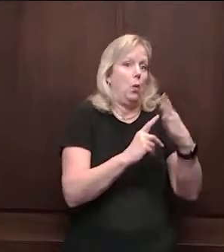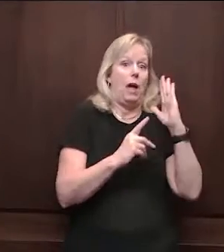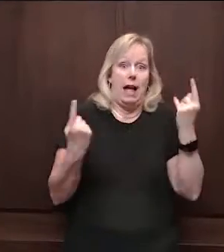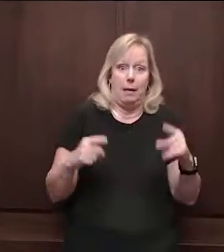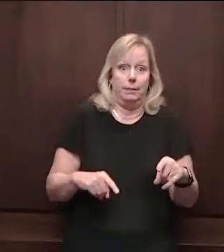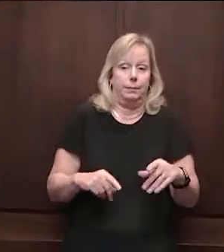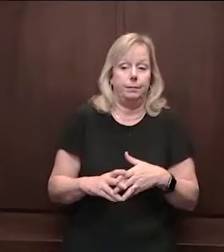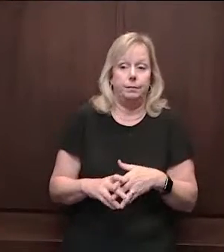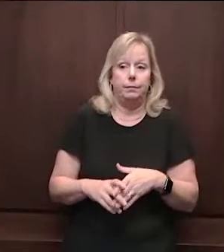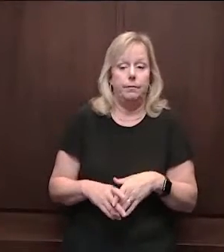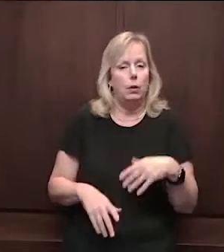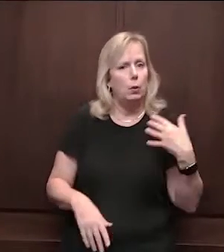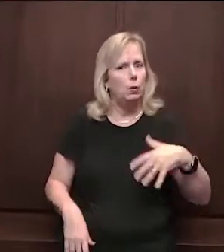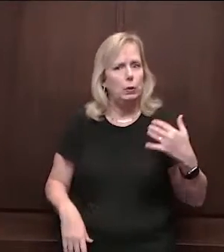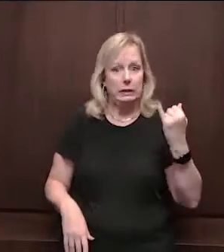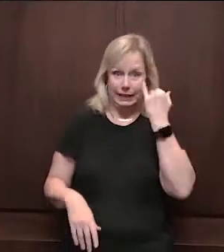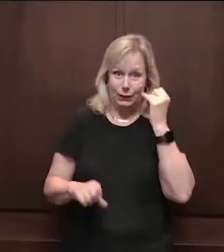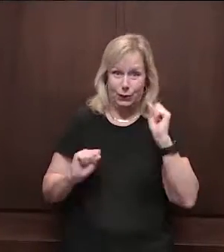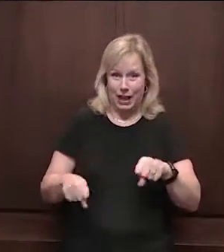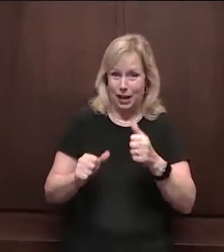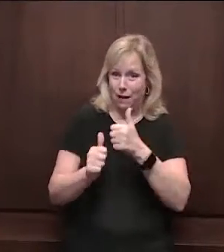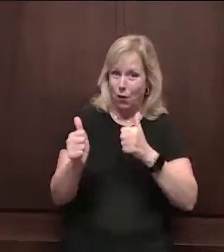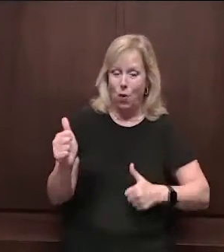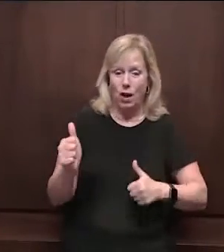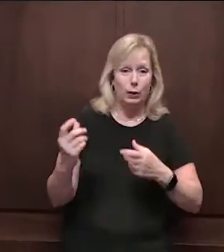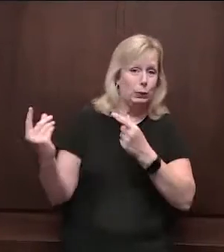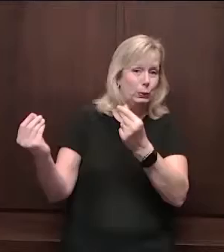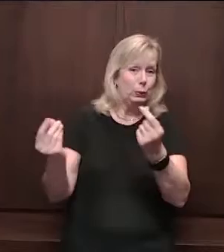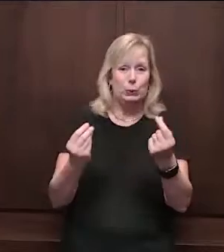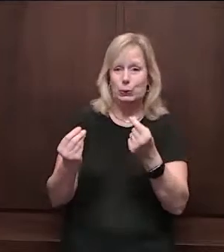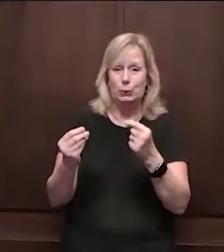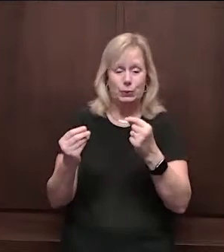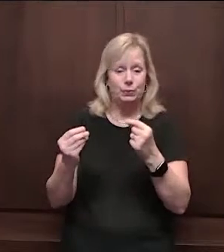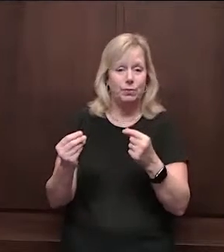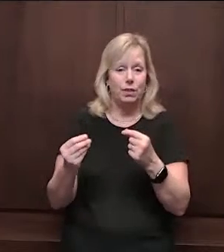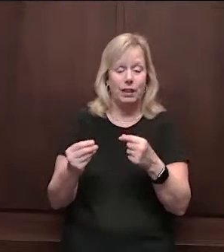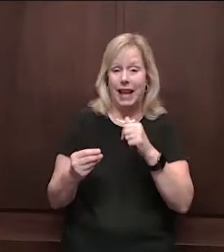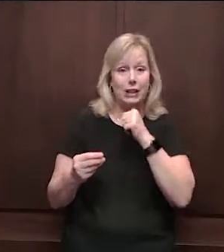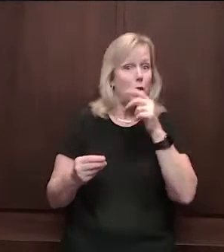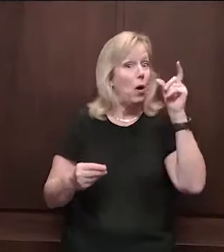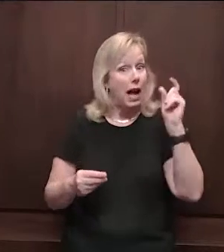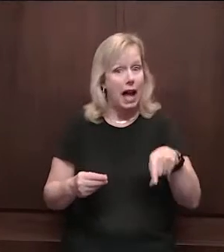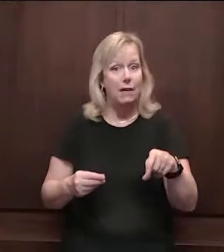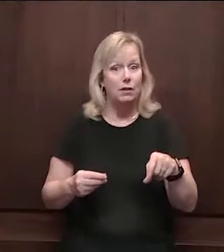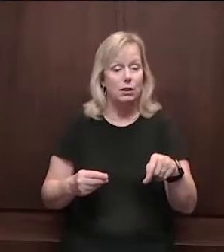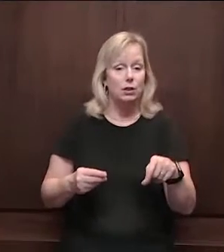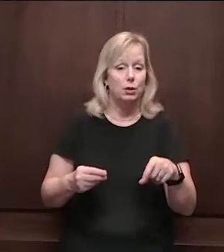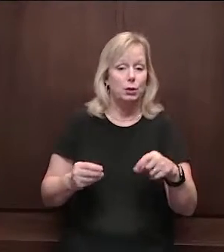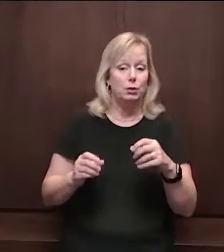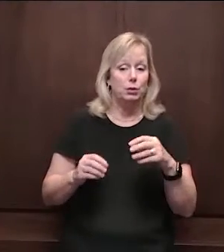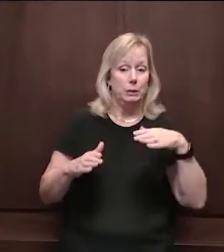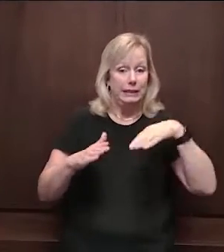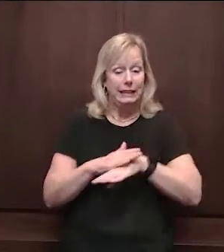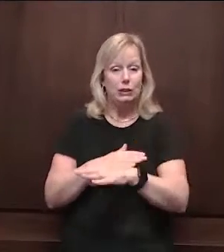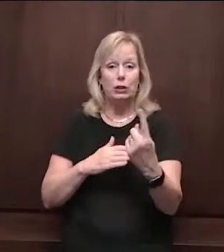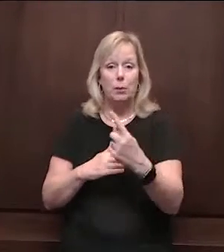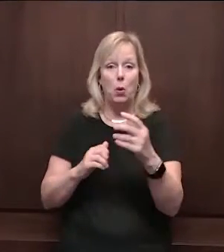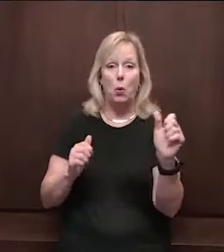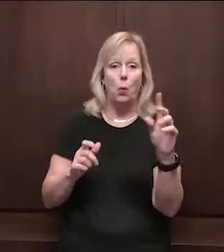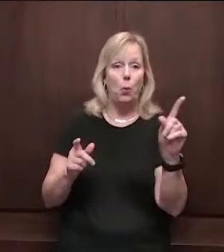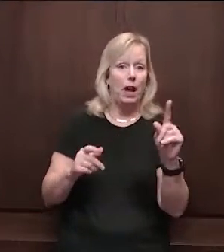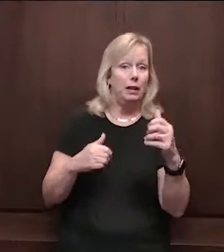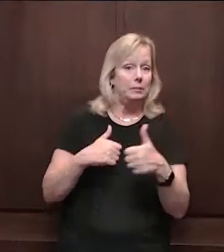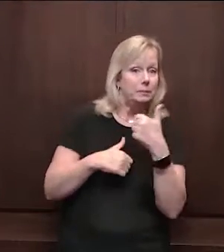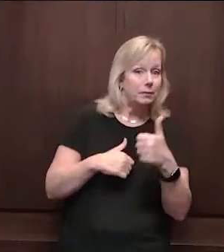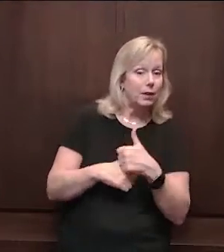But man, if you can avoid going out, and you don't have to put yourself in a situation where someone can